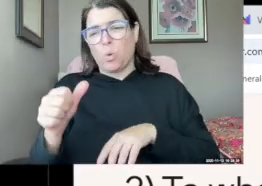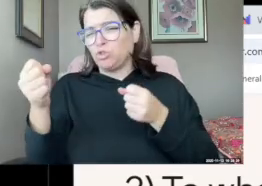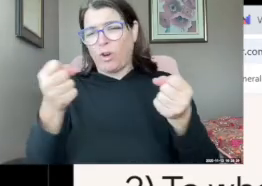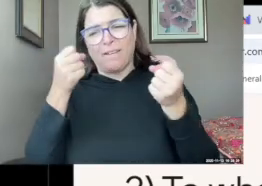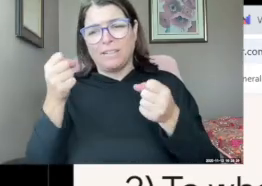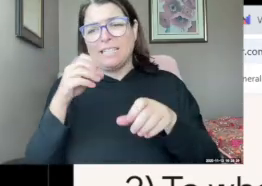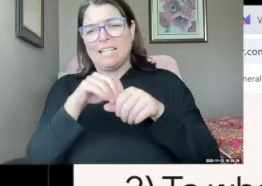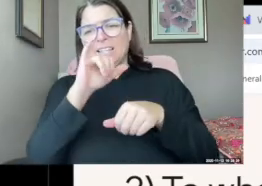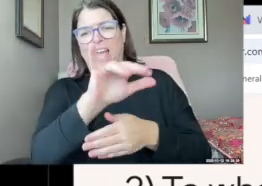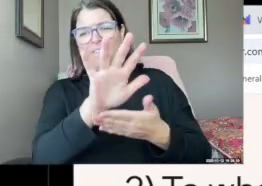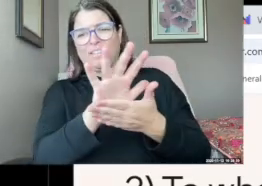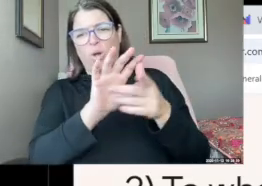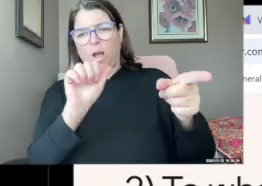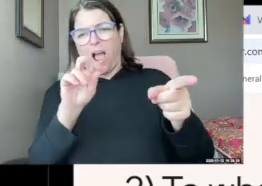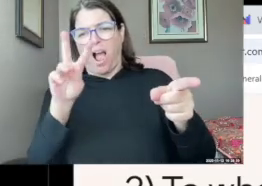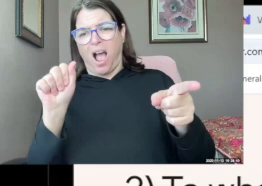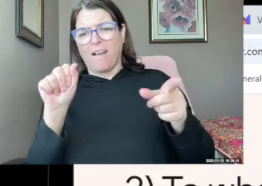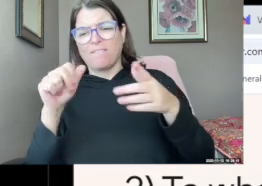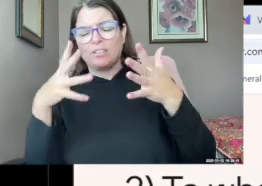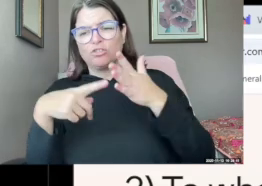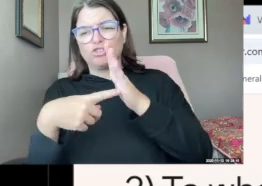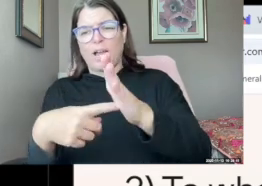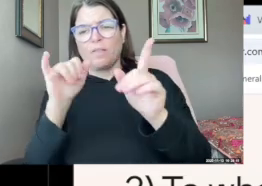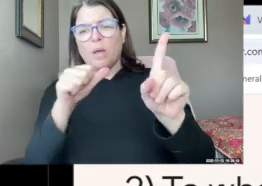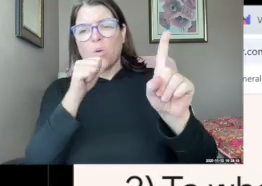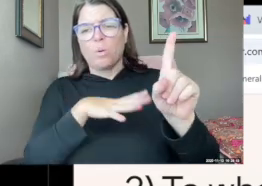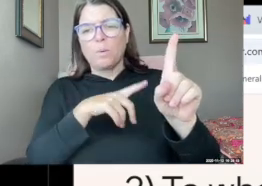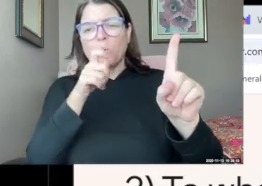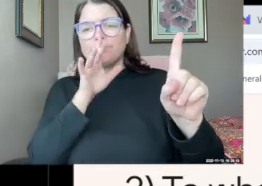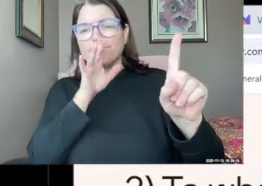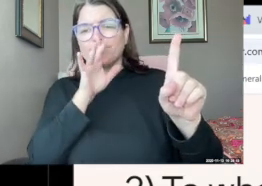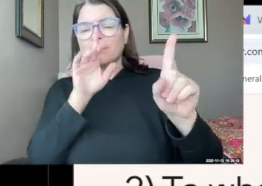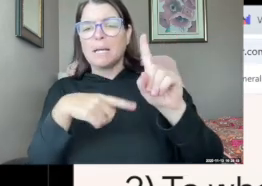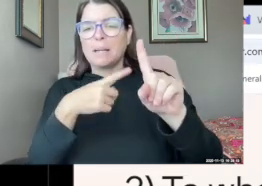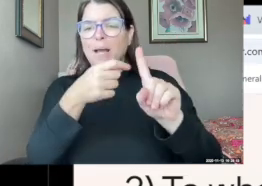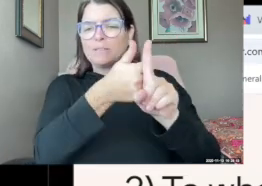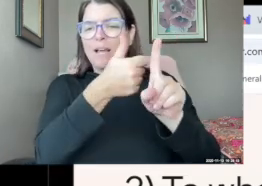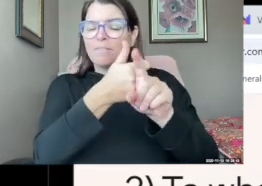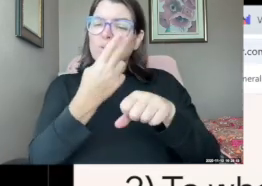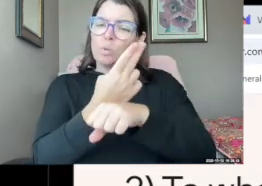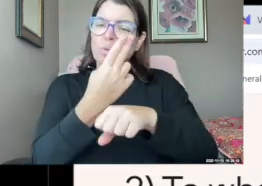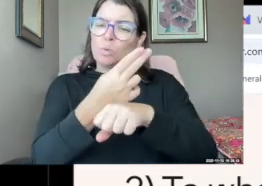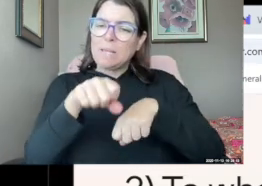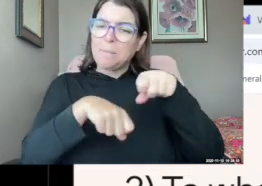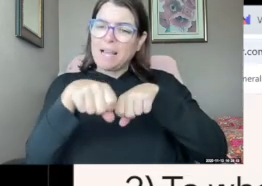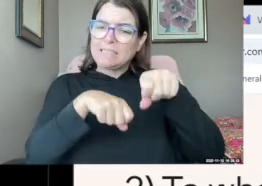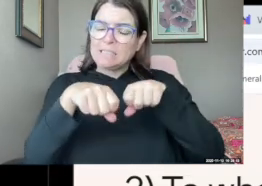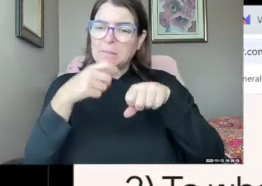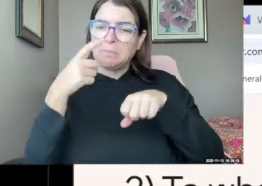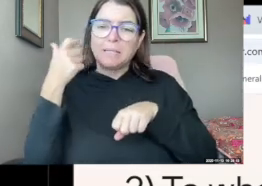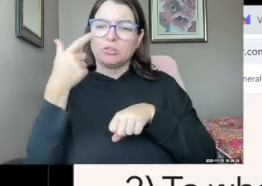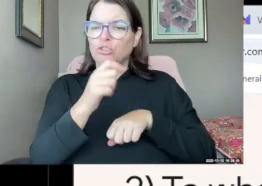of our folks just don't drive. In that video that Ava shared, the woman that spoke about